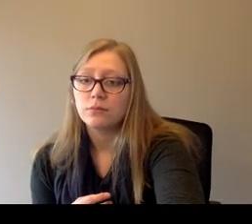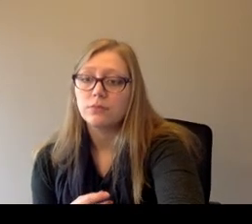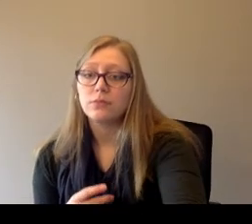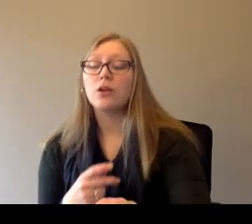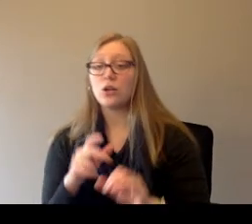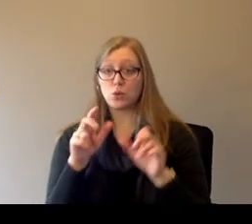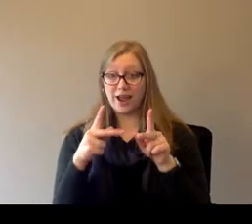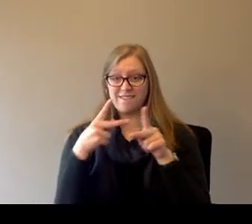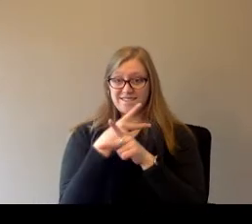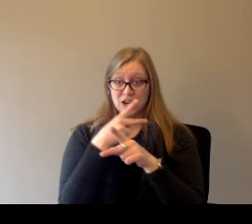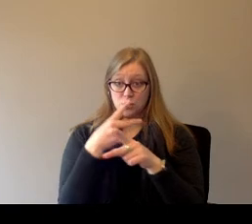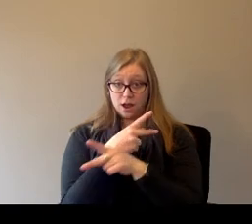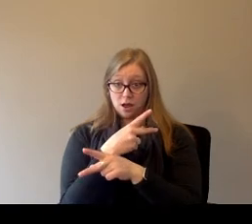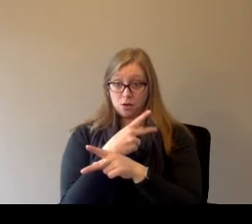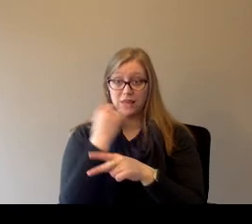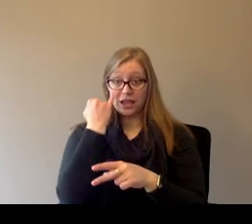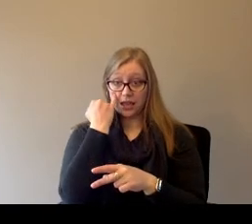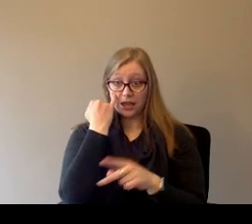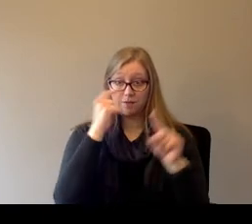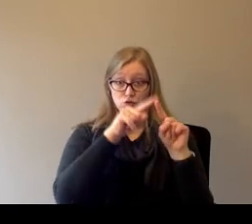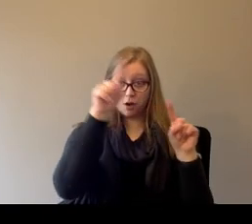All right.